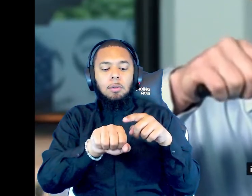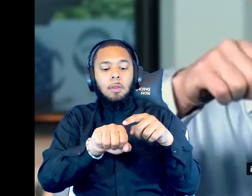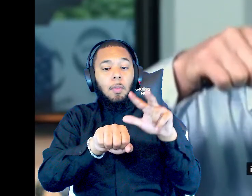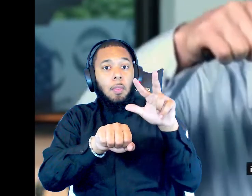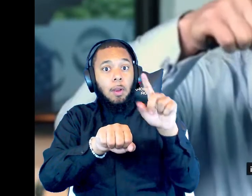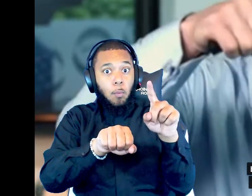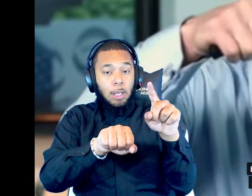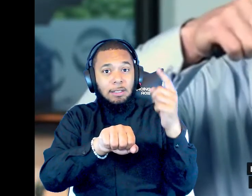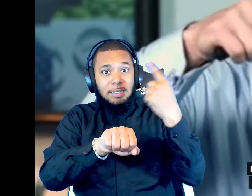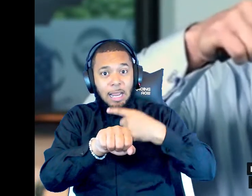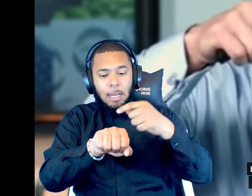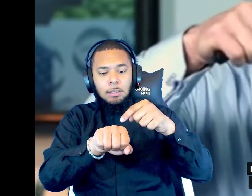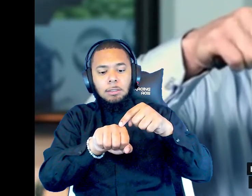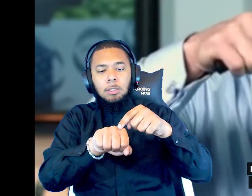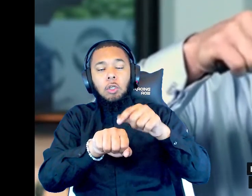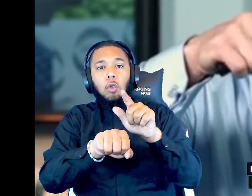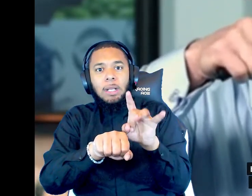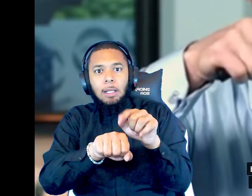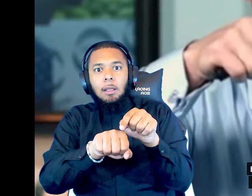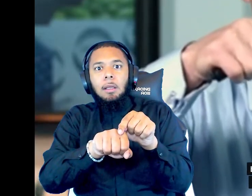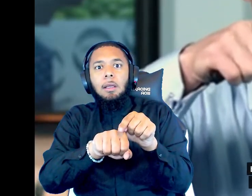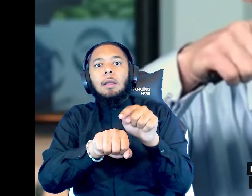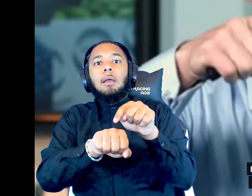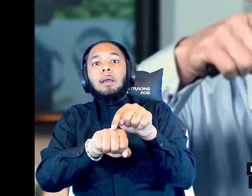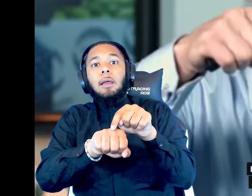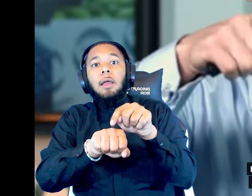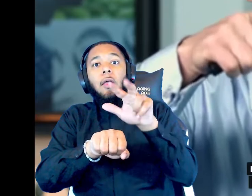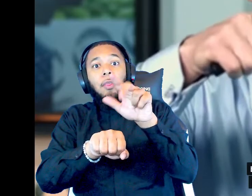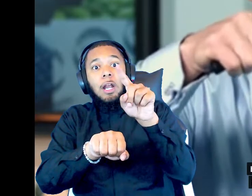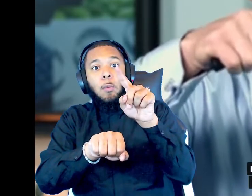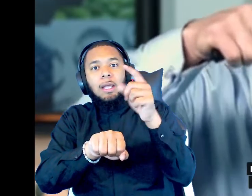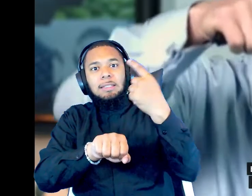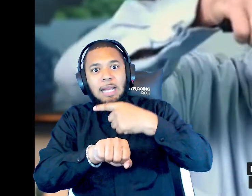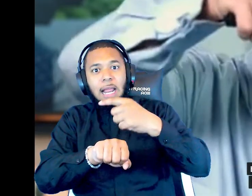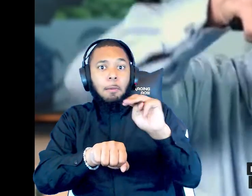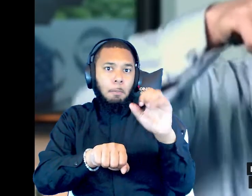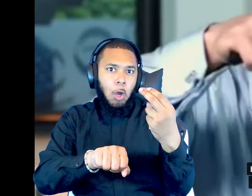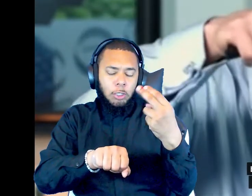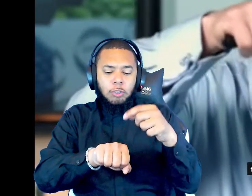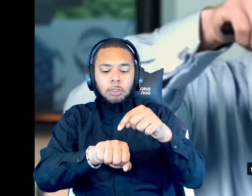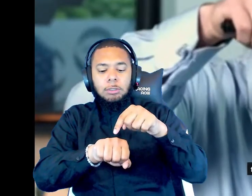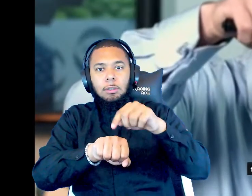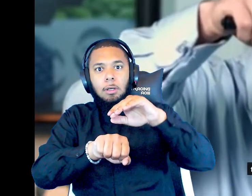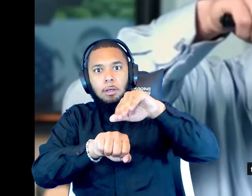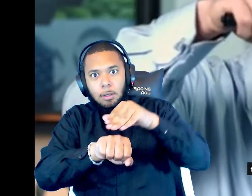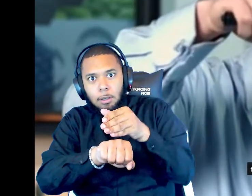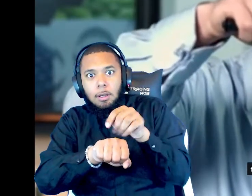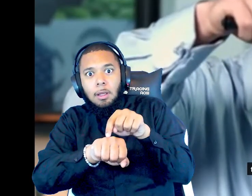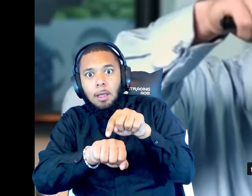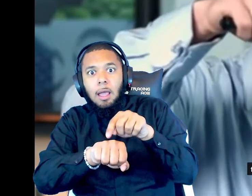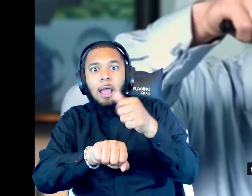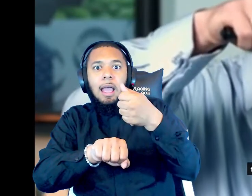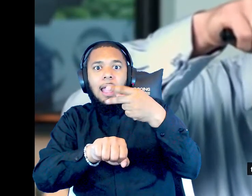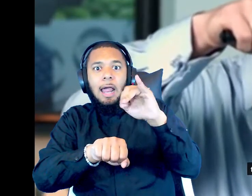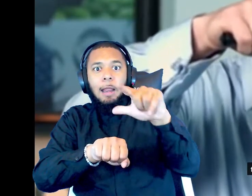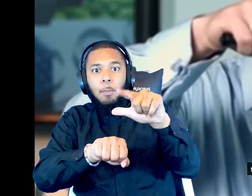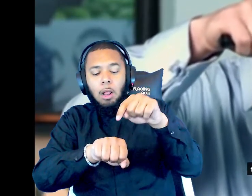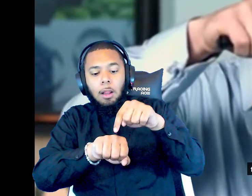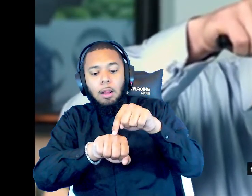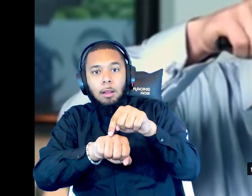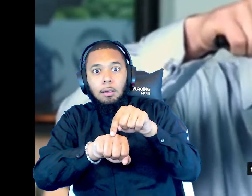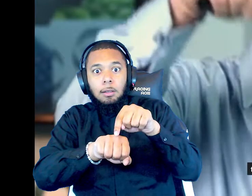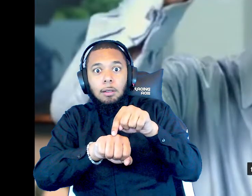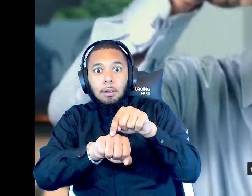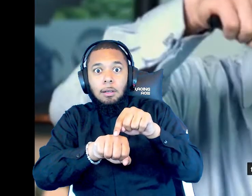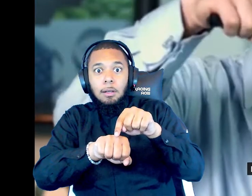year. And then it goes back up to the knuckle. That's 31 days in March. And then it goes down into the next crevice. And in this trough, we're in